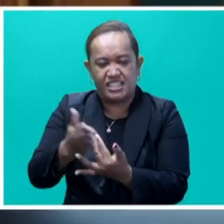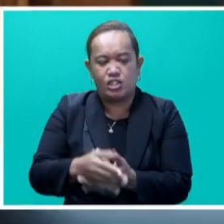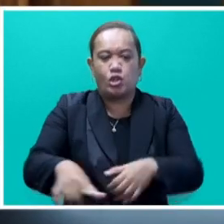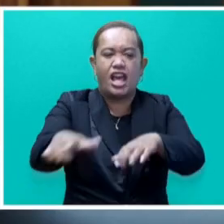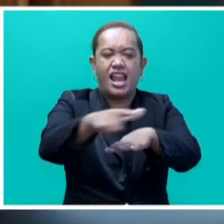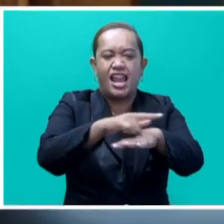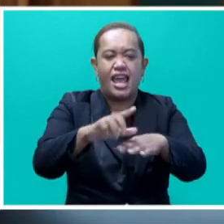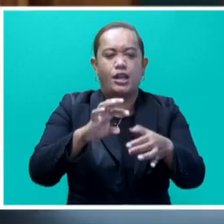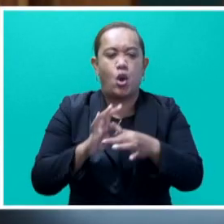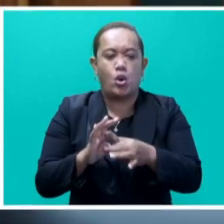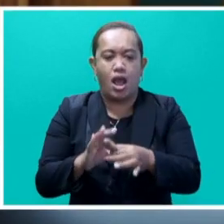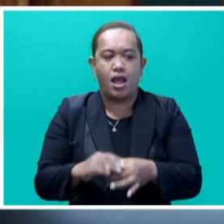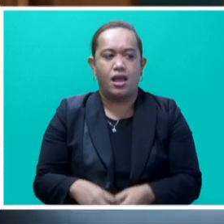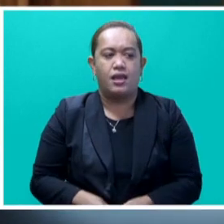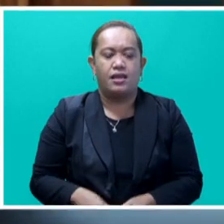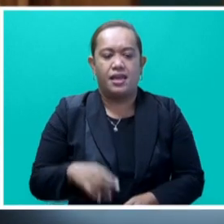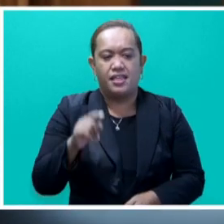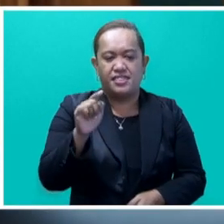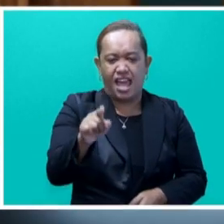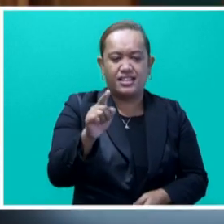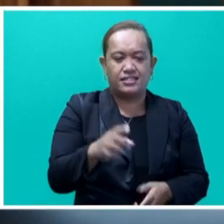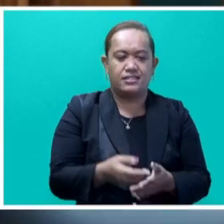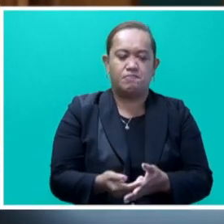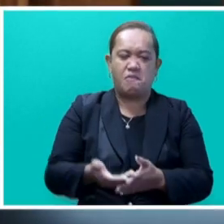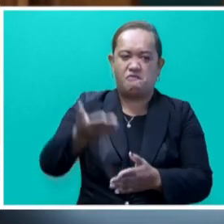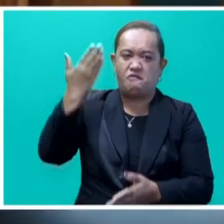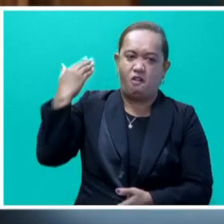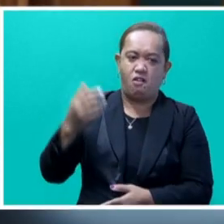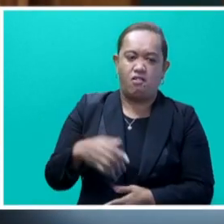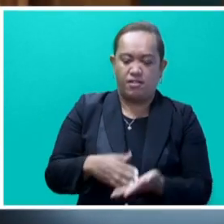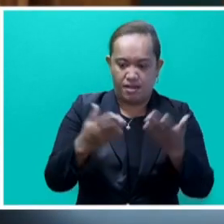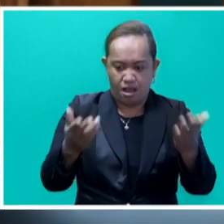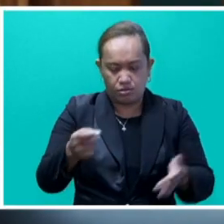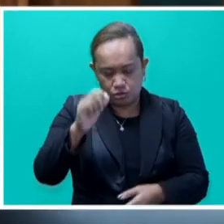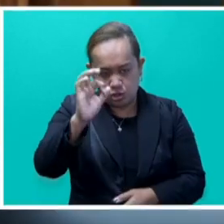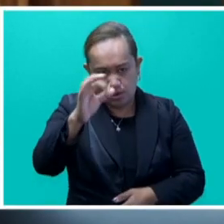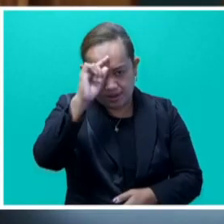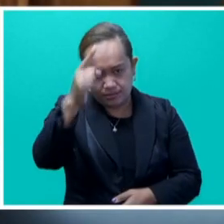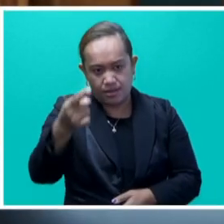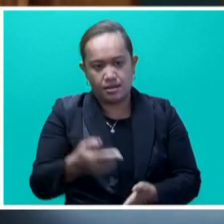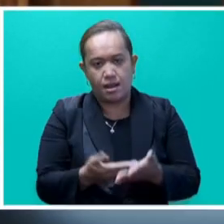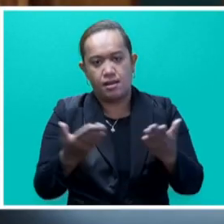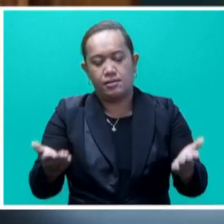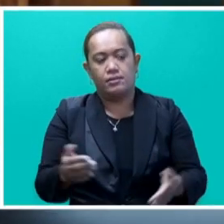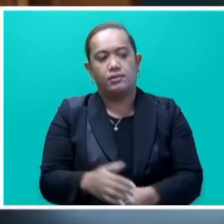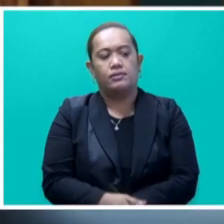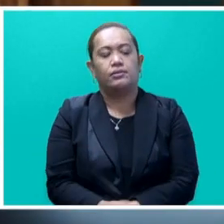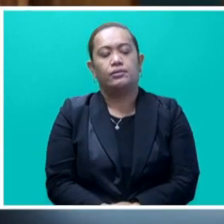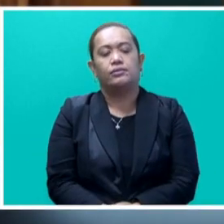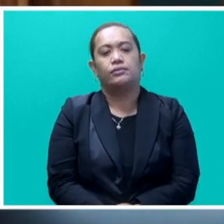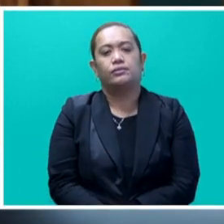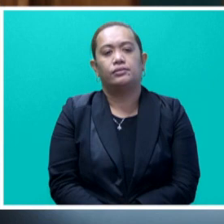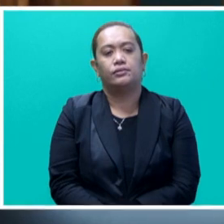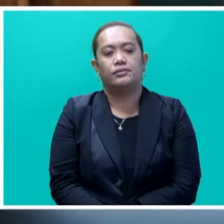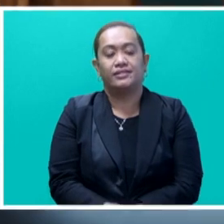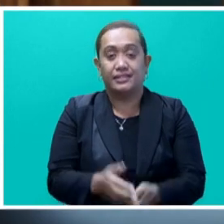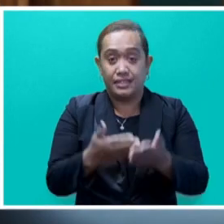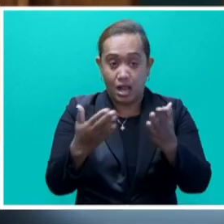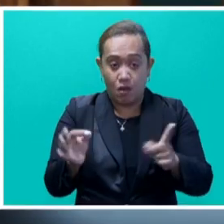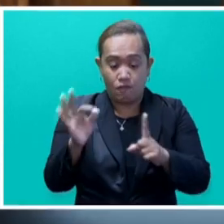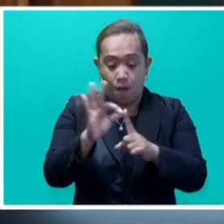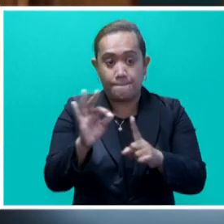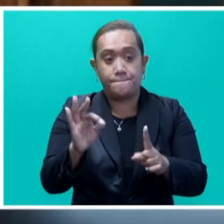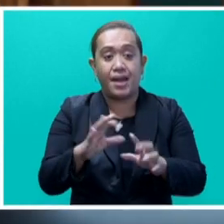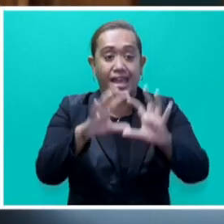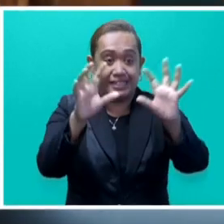is absolutely out of touch. And in addition to dividends, the Pine Group provides the following returns to the landowners,